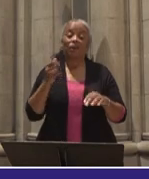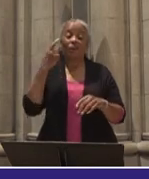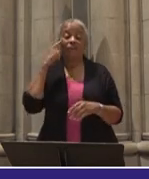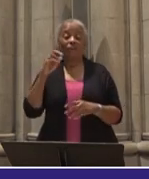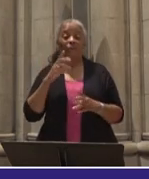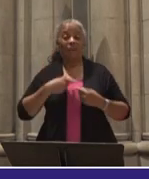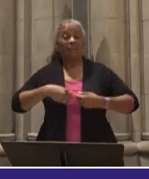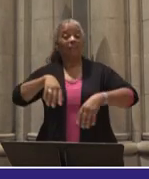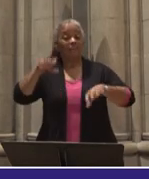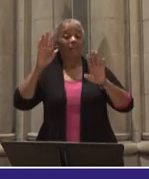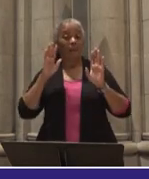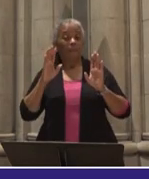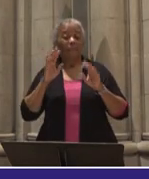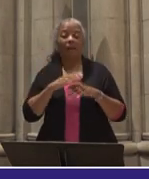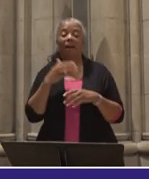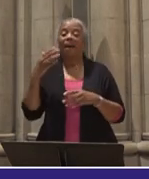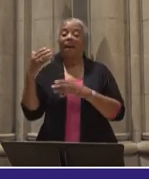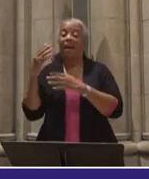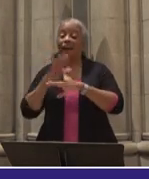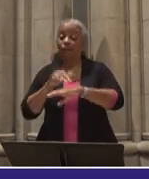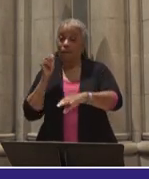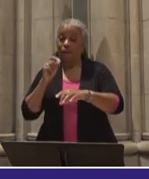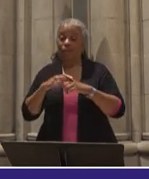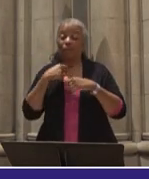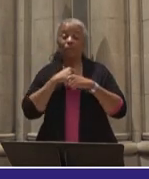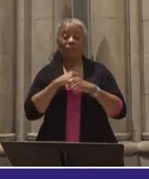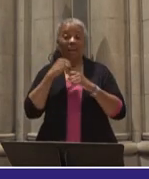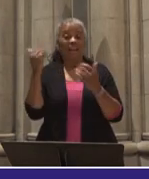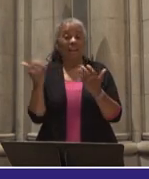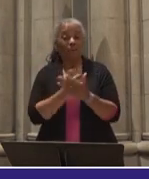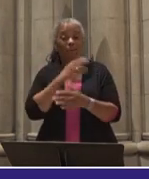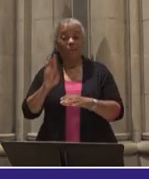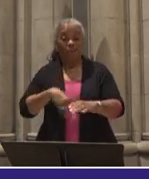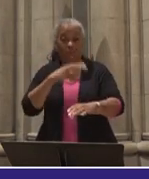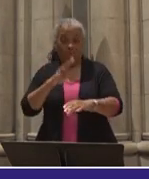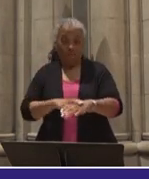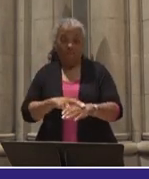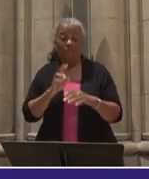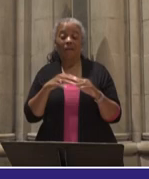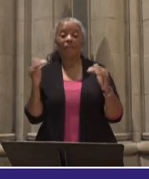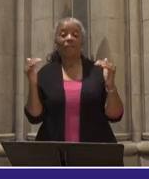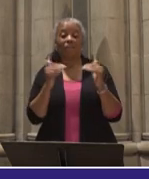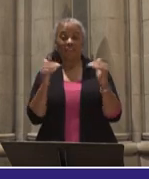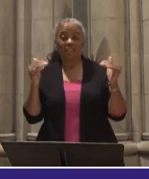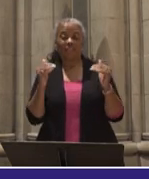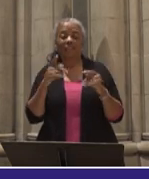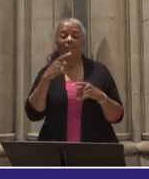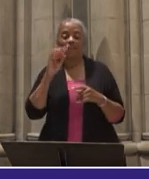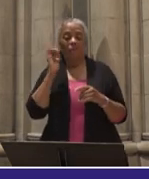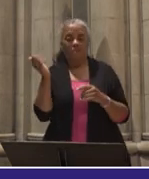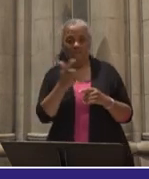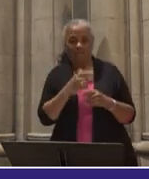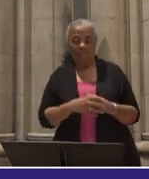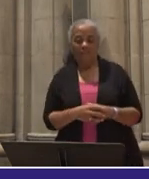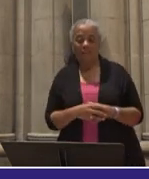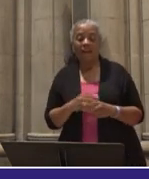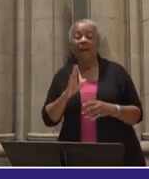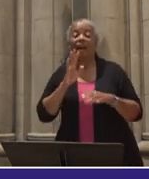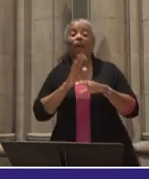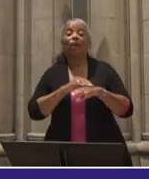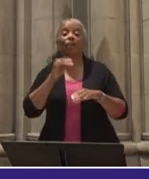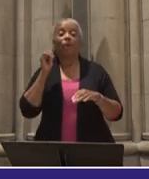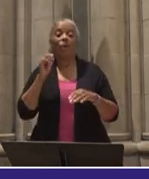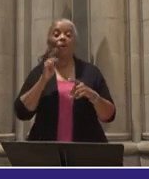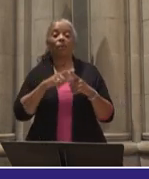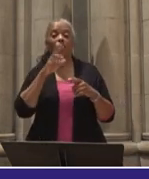for giving up, a call to create a new normal of justice and equality for all, a